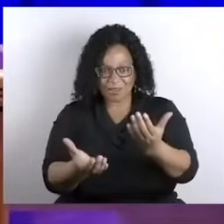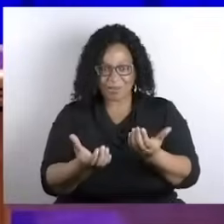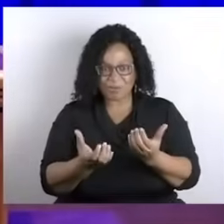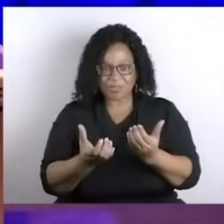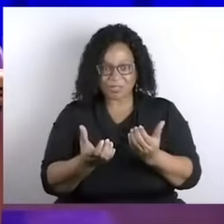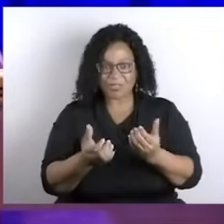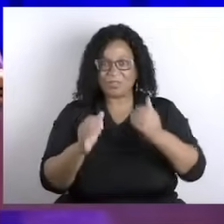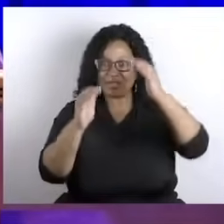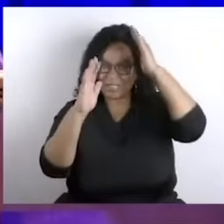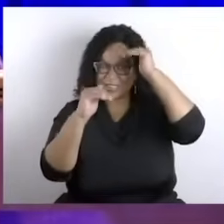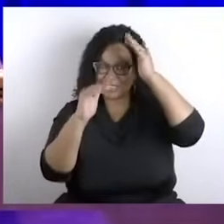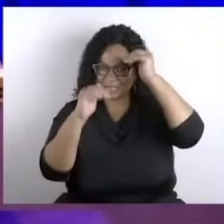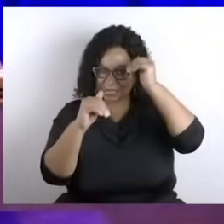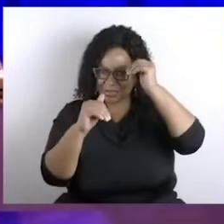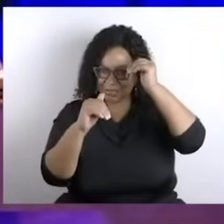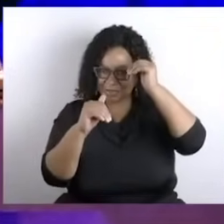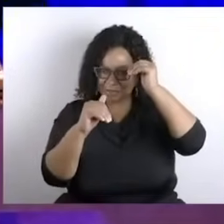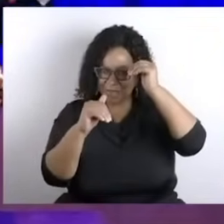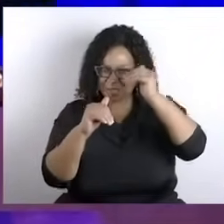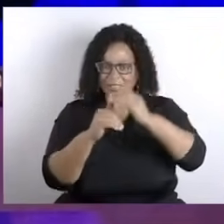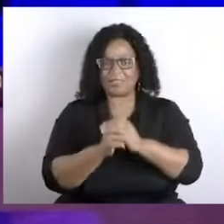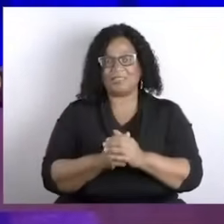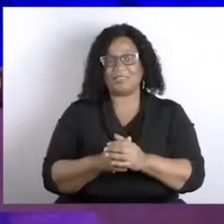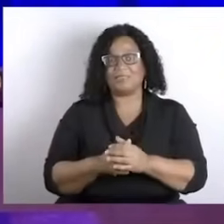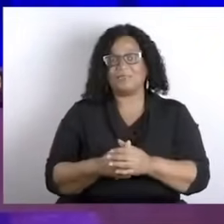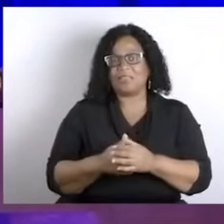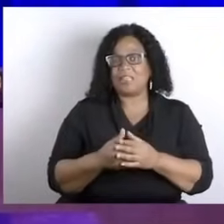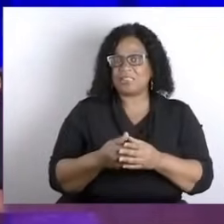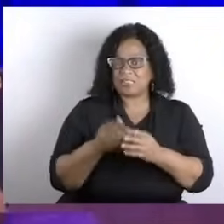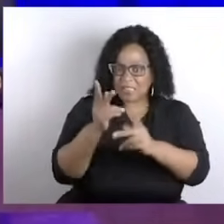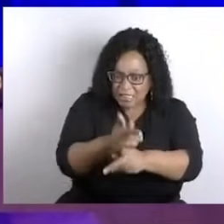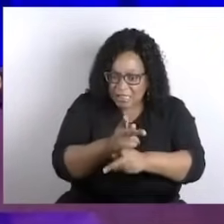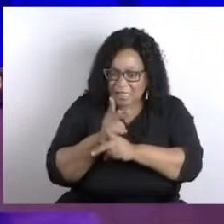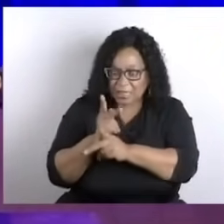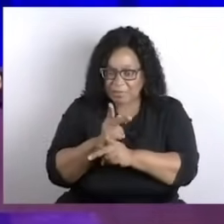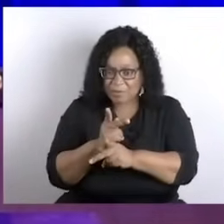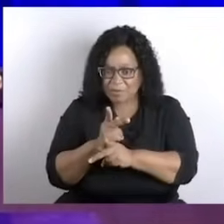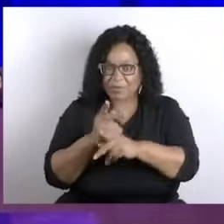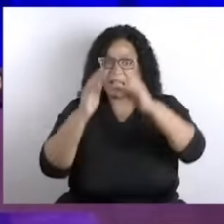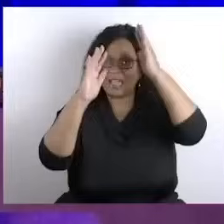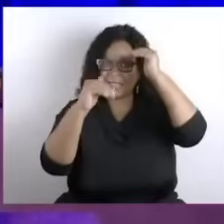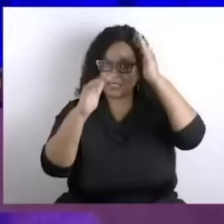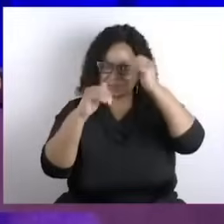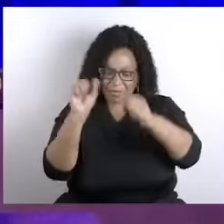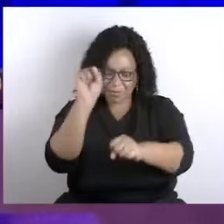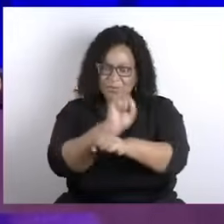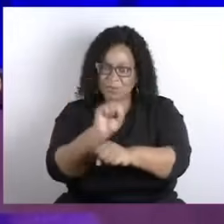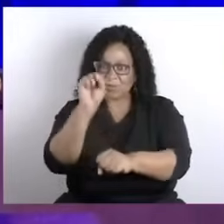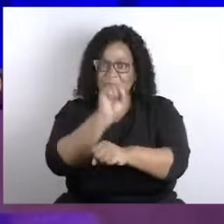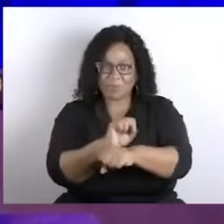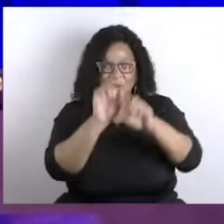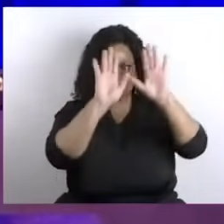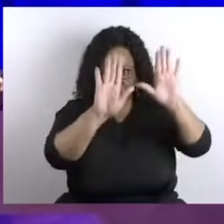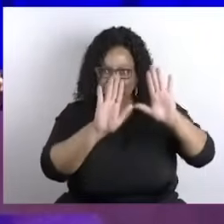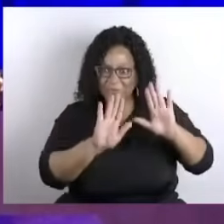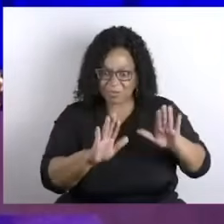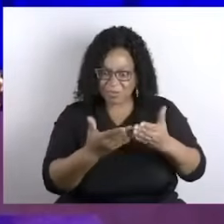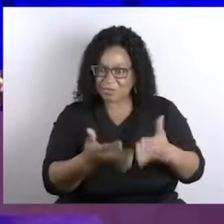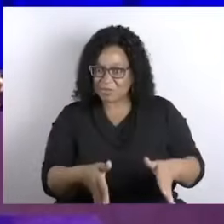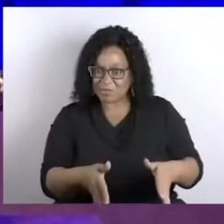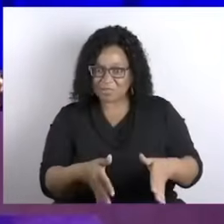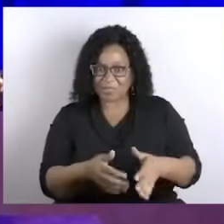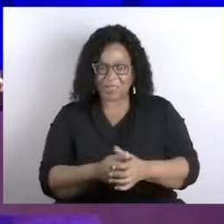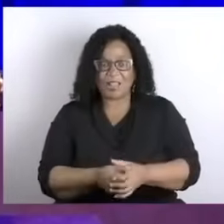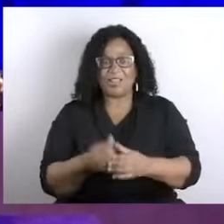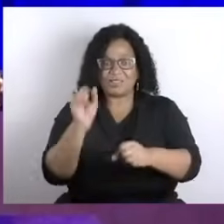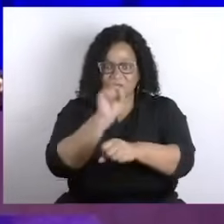God. Thank you, God. I want you to expect me to take care of you. Expect me to work miracles for you. Expect me to work things